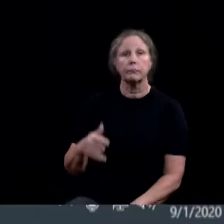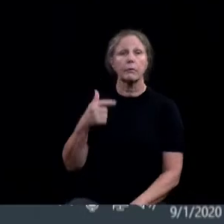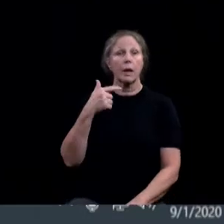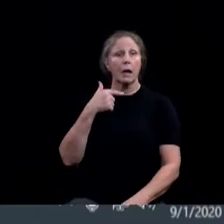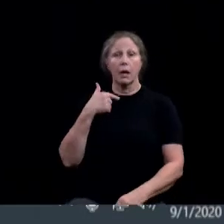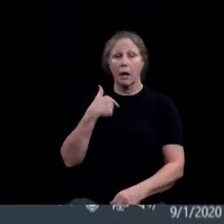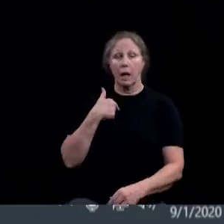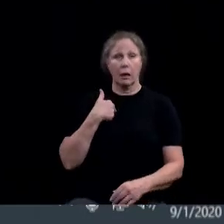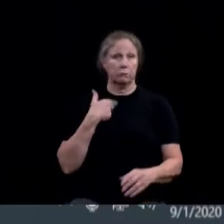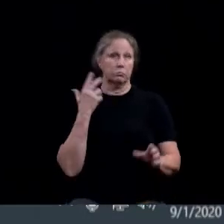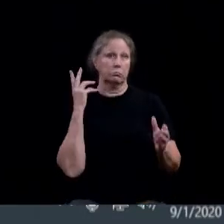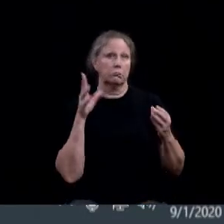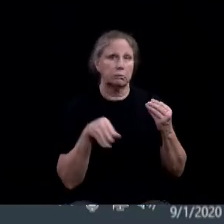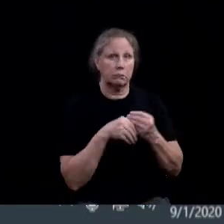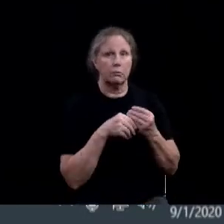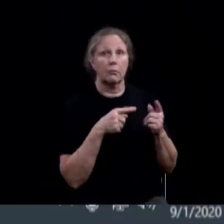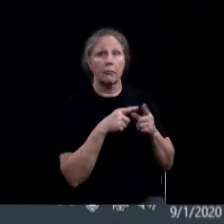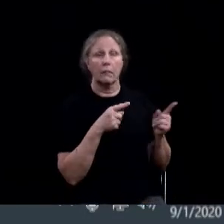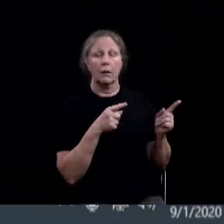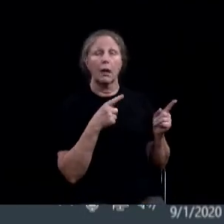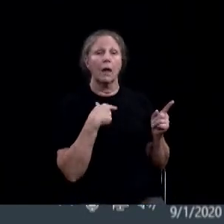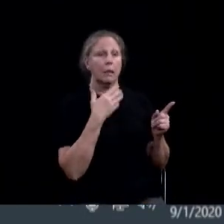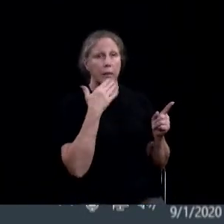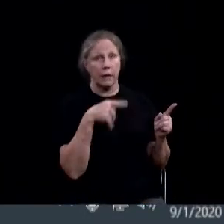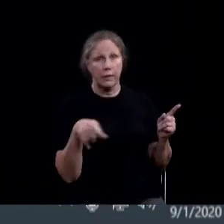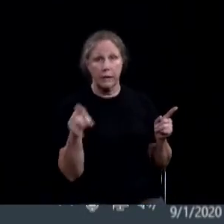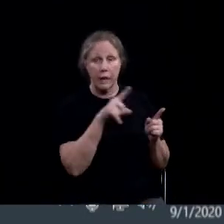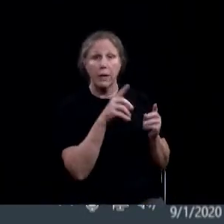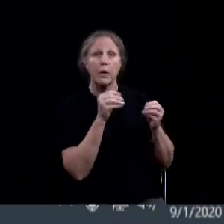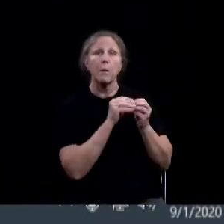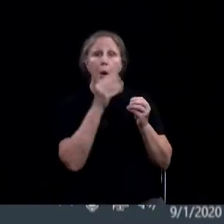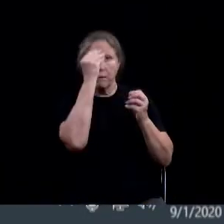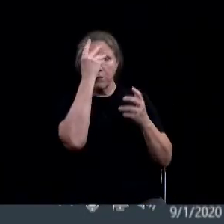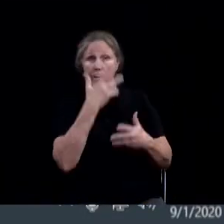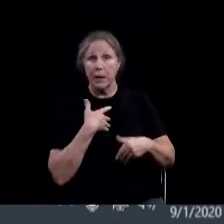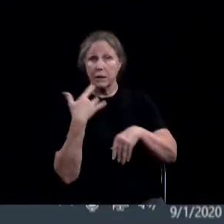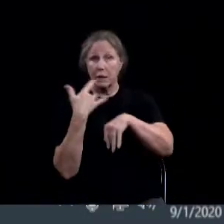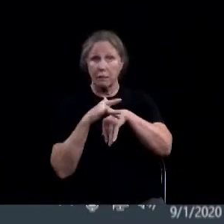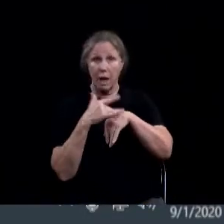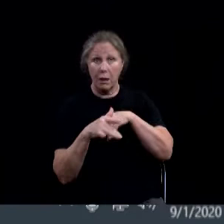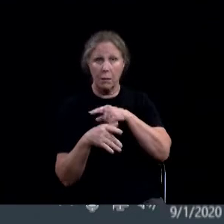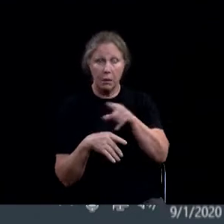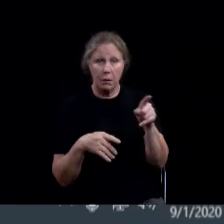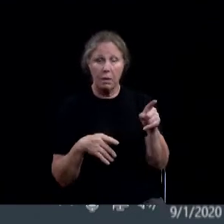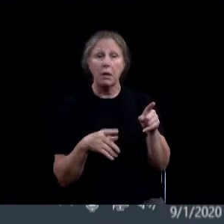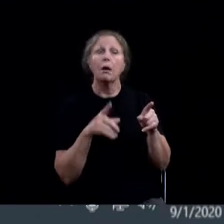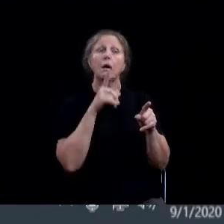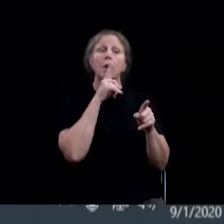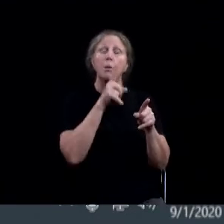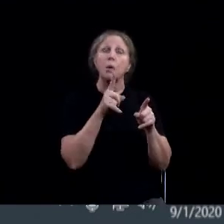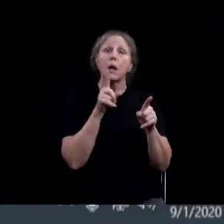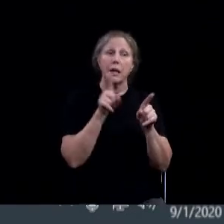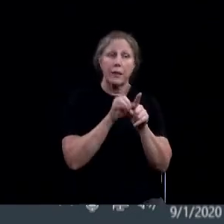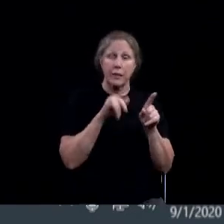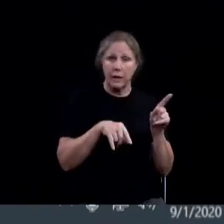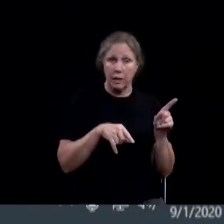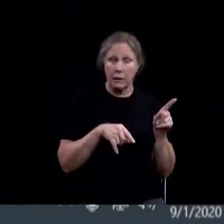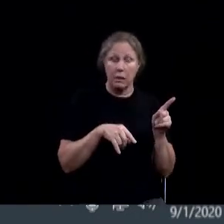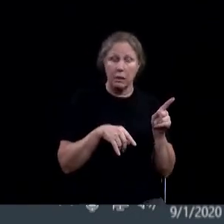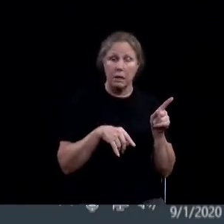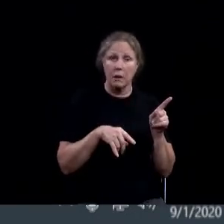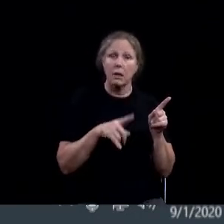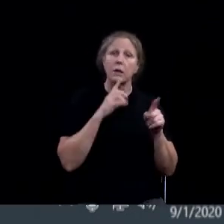I think the more data that we have access to, and particularly in a format such as this, that is available and easy to understand and easy